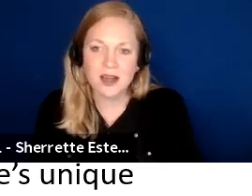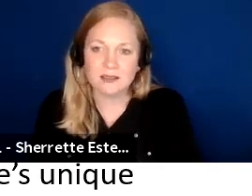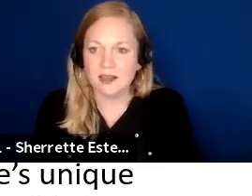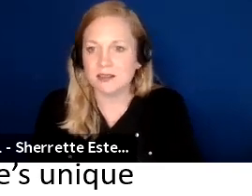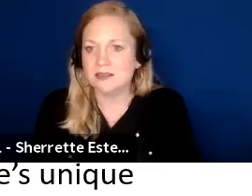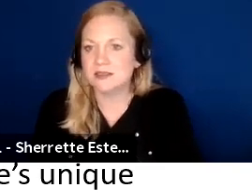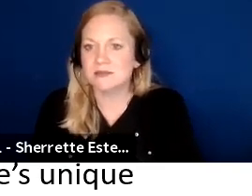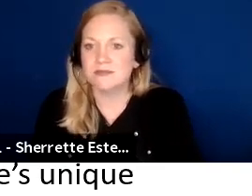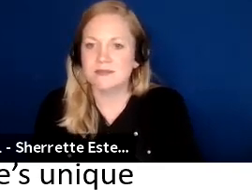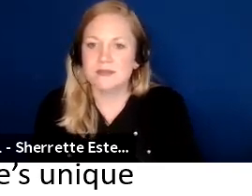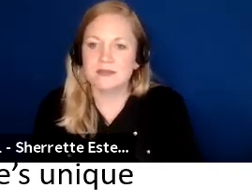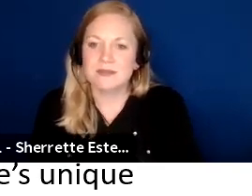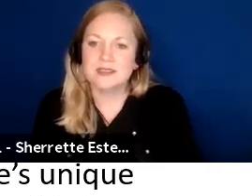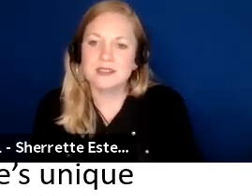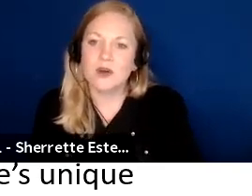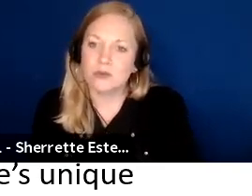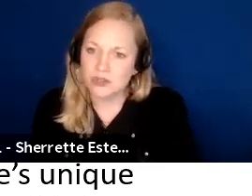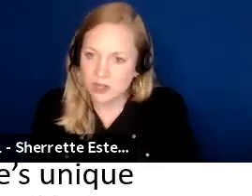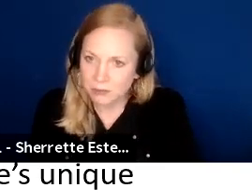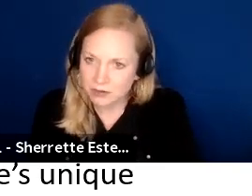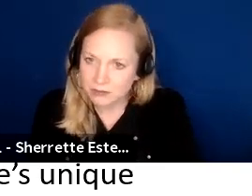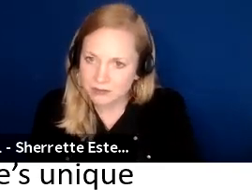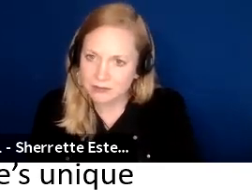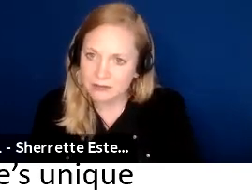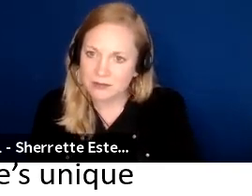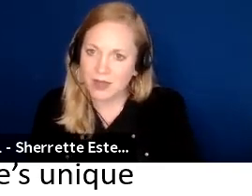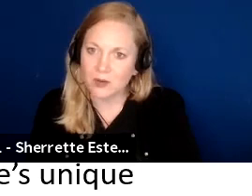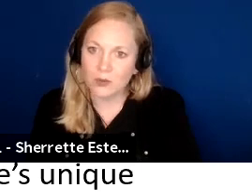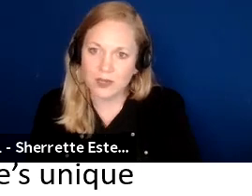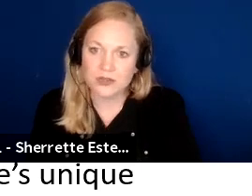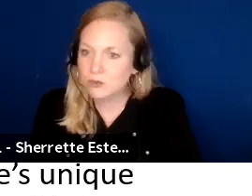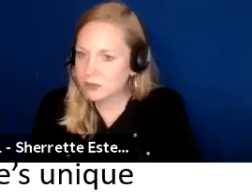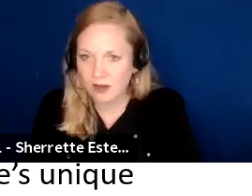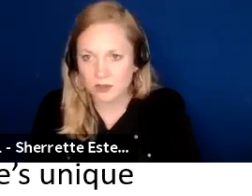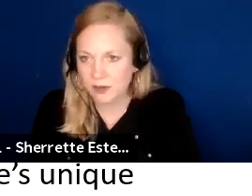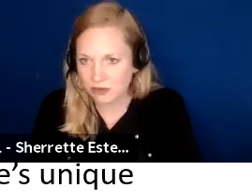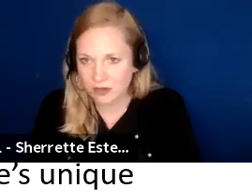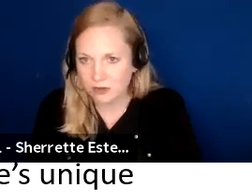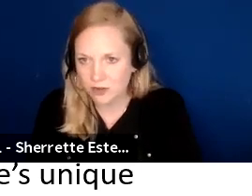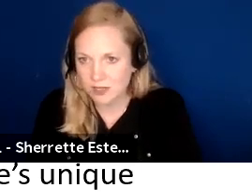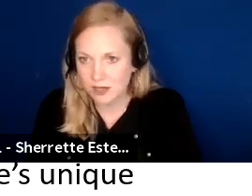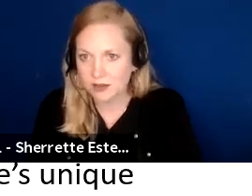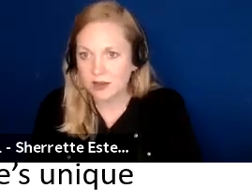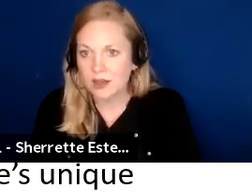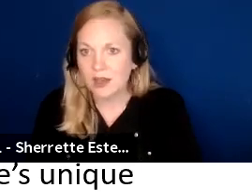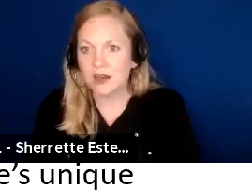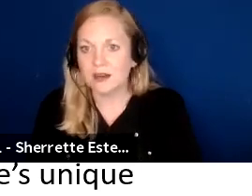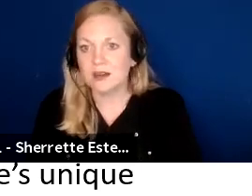just highlights the sense of ownership that we truly value at Gallaudet